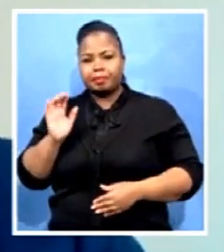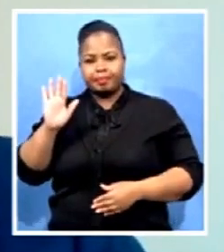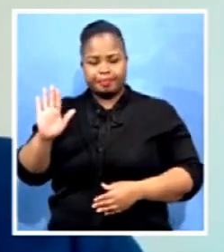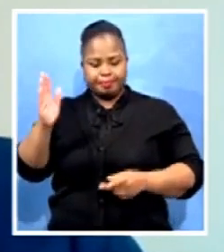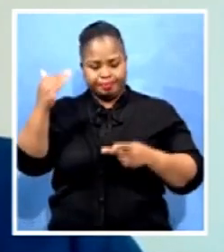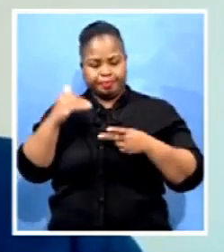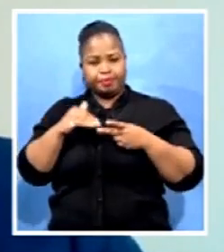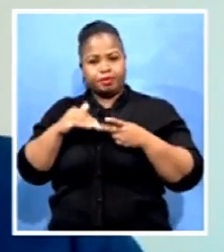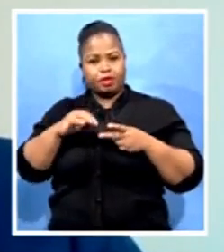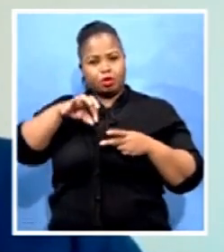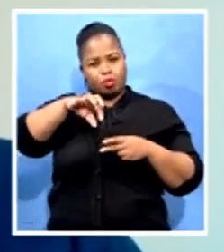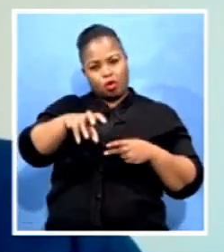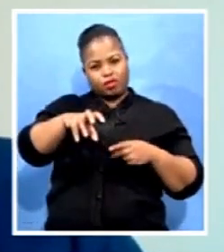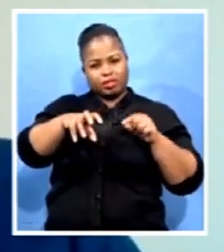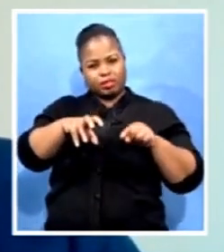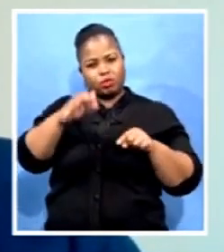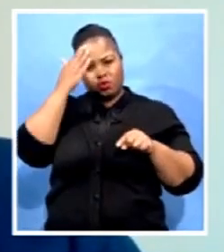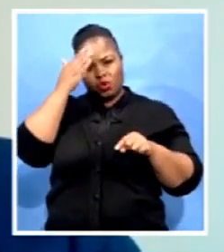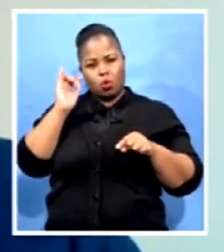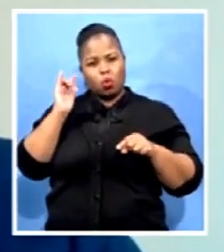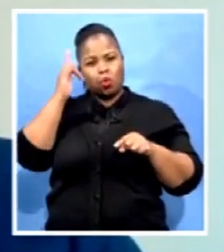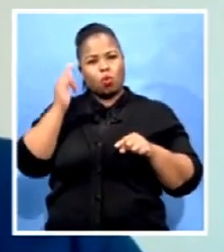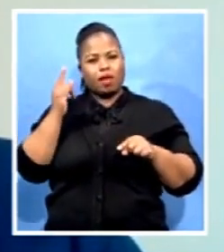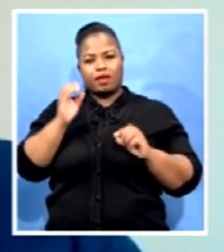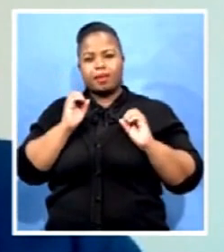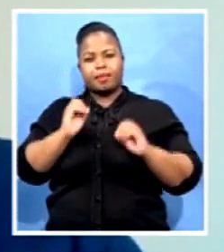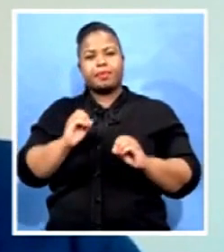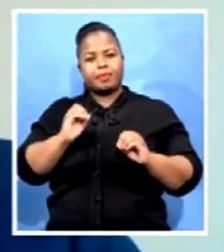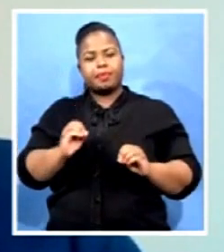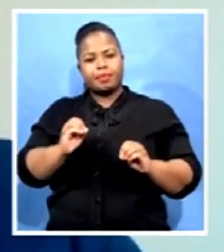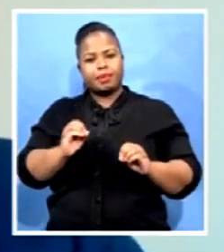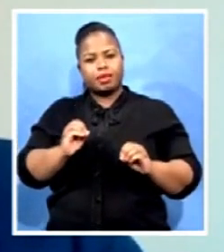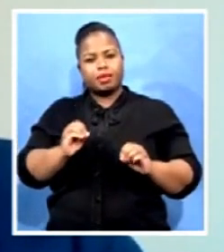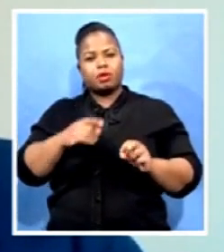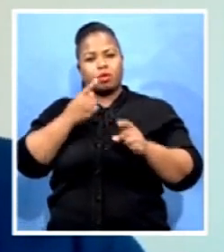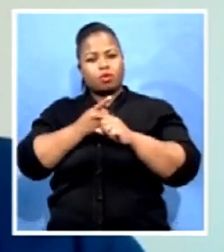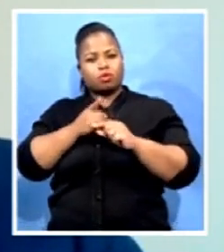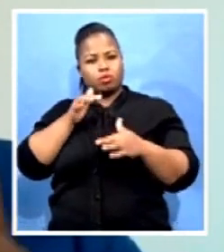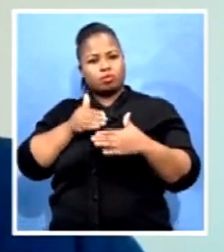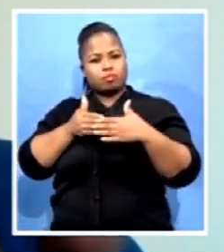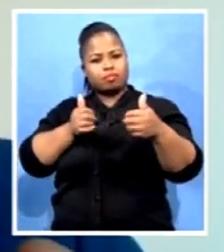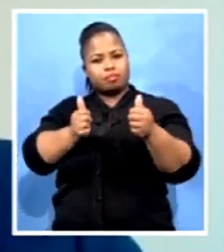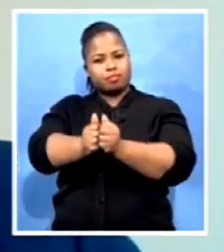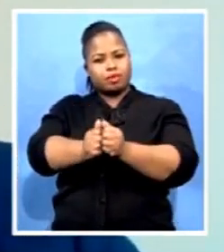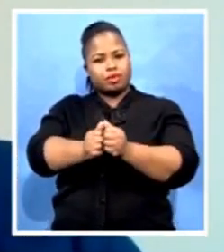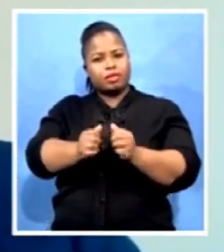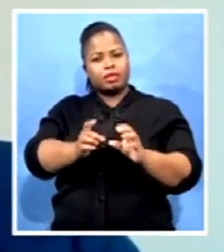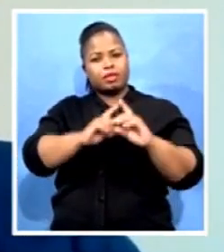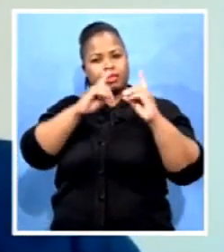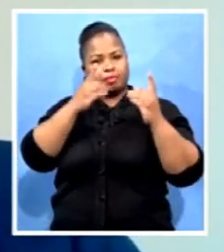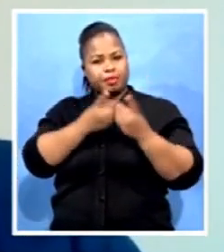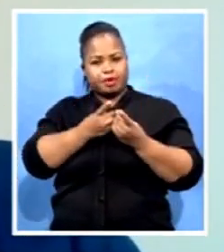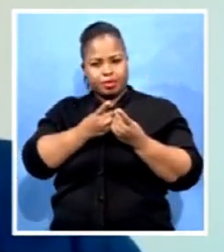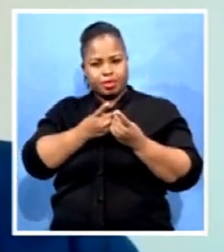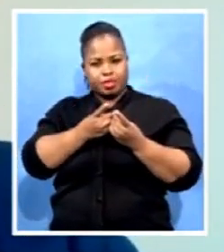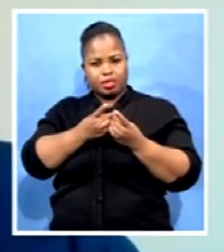where they lacking devices, and then we will be collaborating with the departments on various locations in terms of